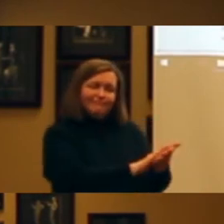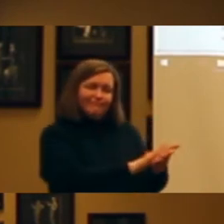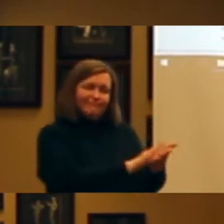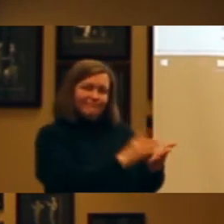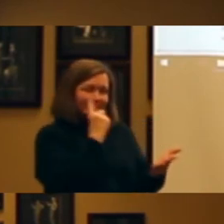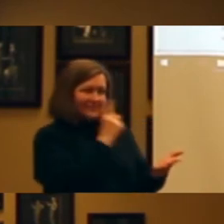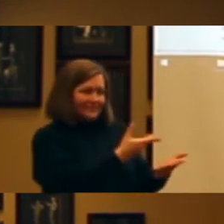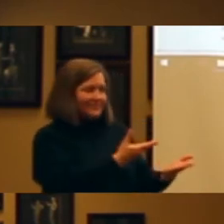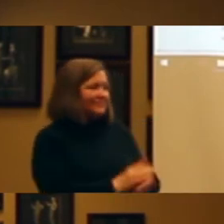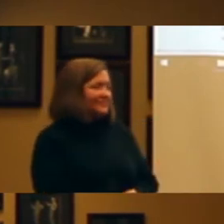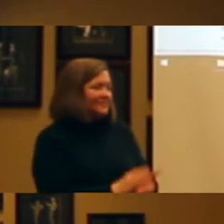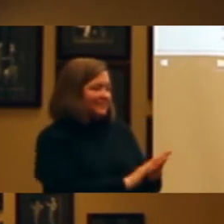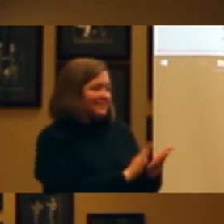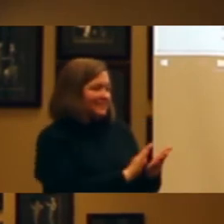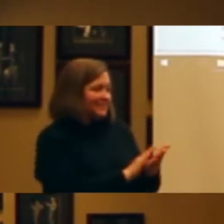welcome.